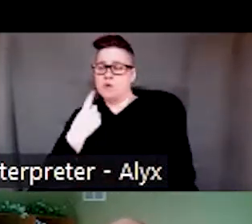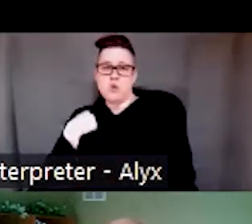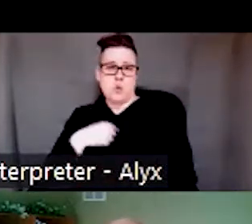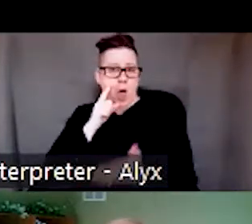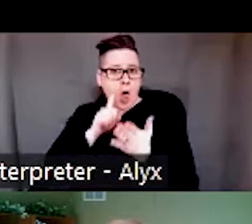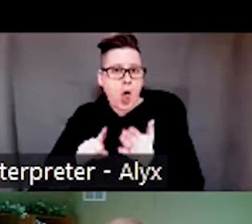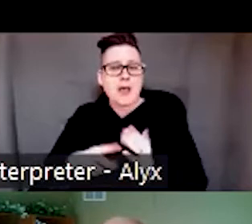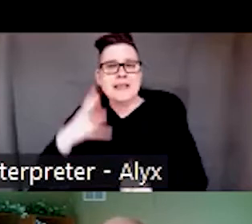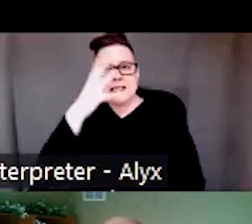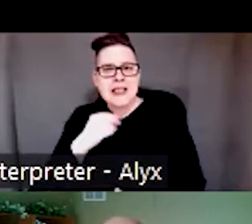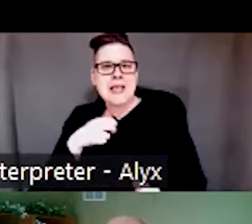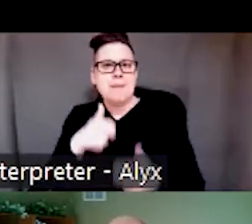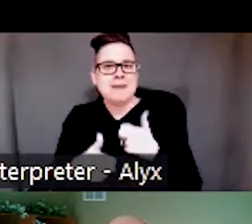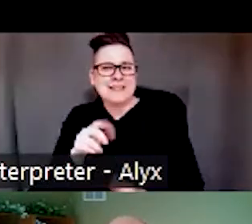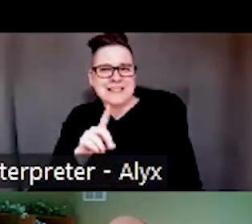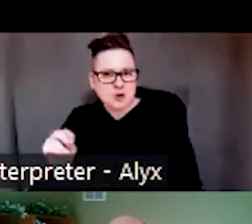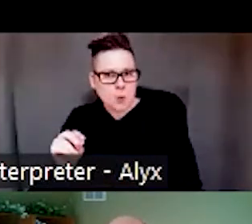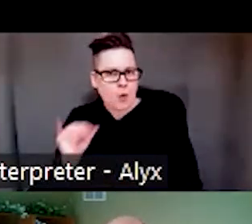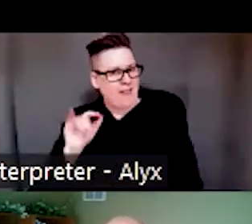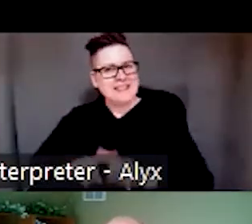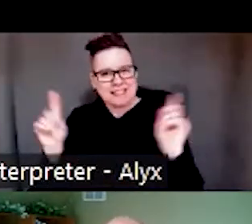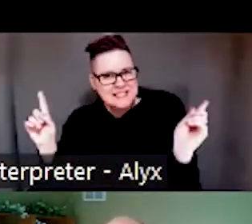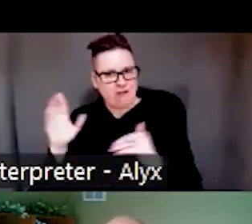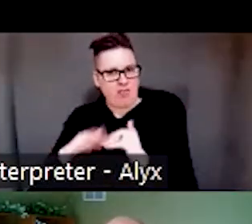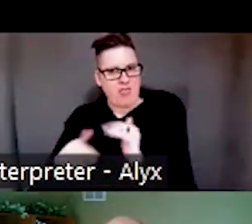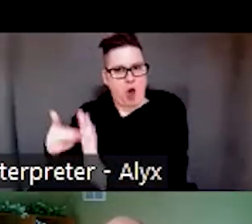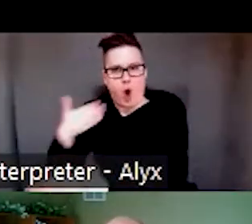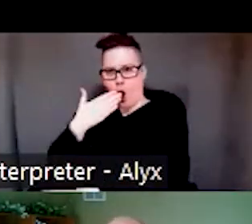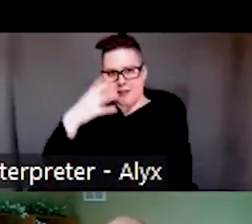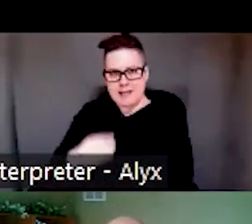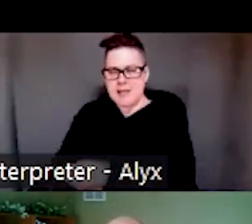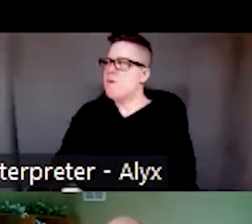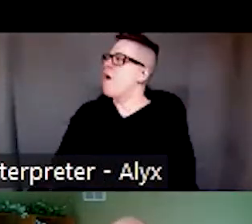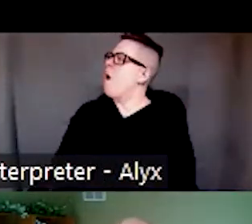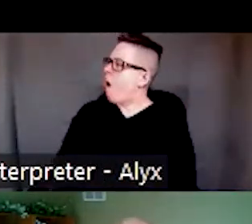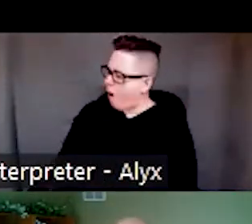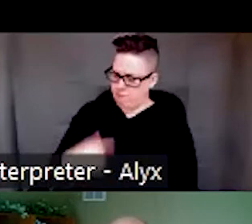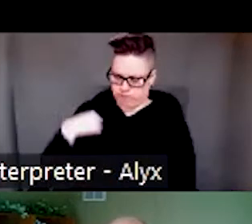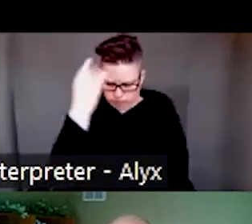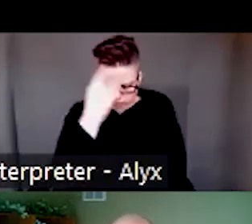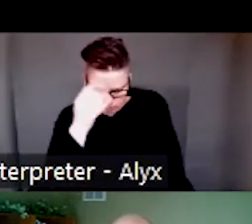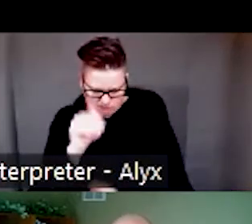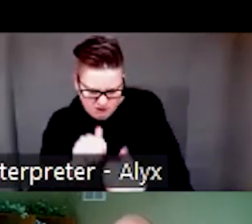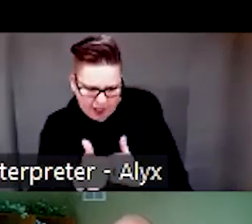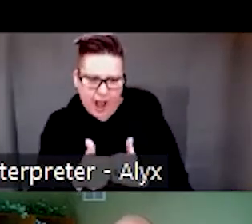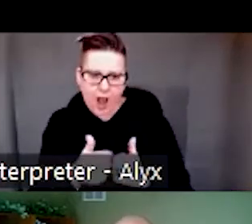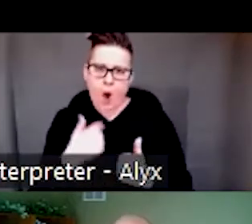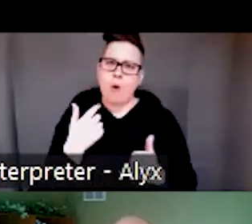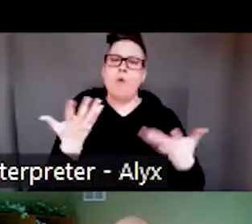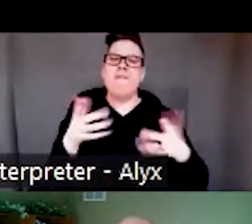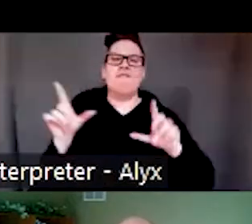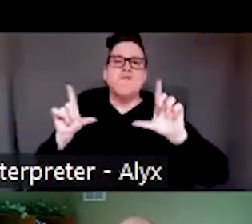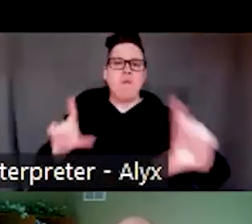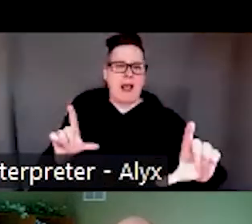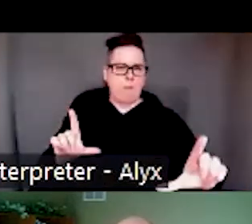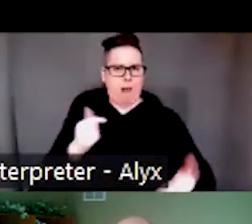sleep disorders, which is a different thing entirely. So I began to think about how we might construct a framework for